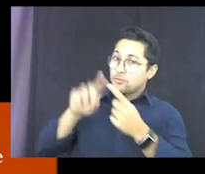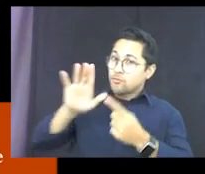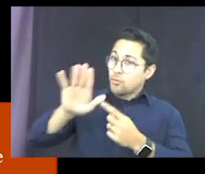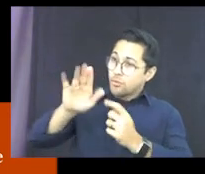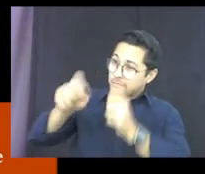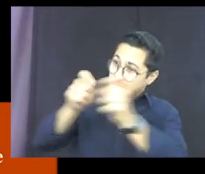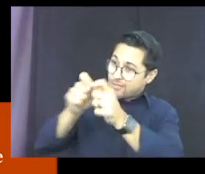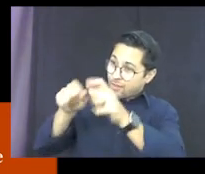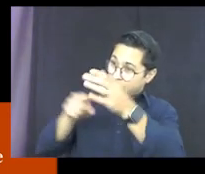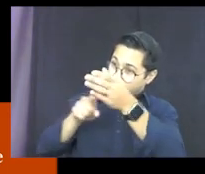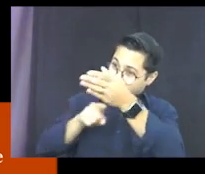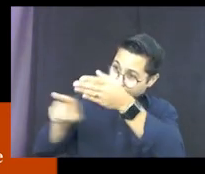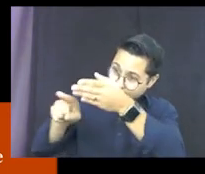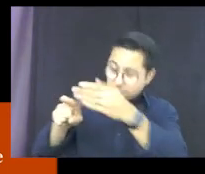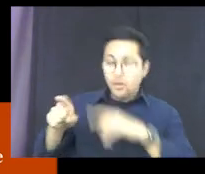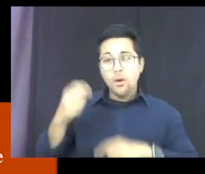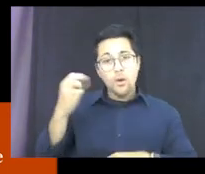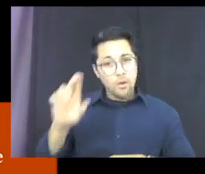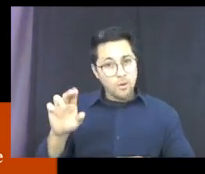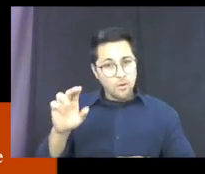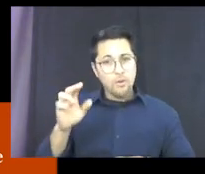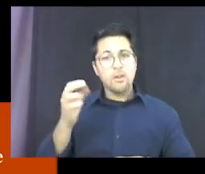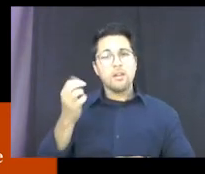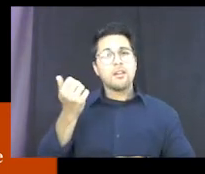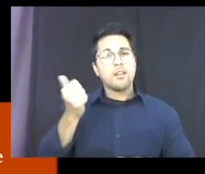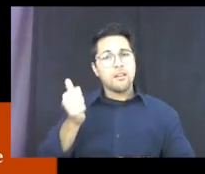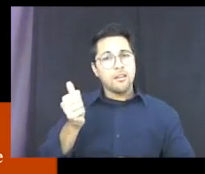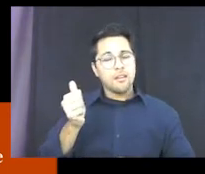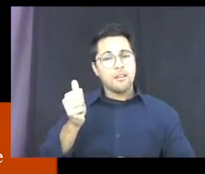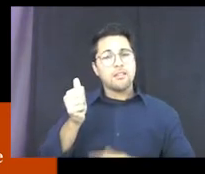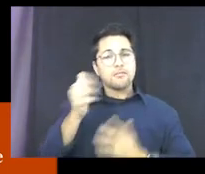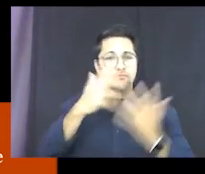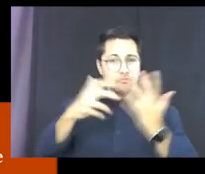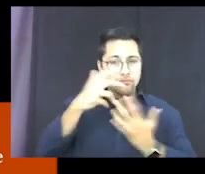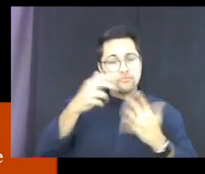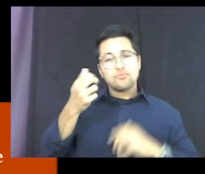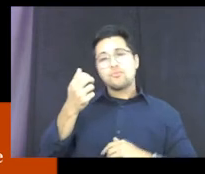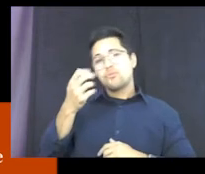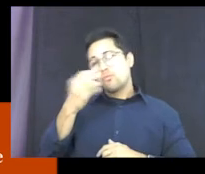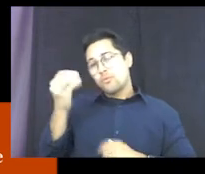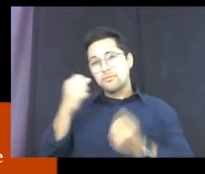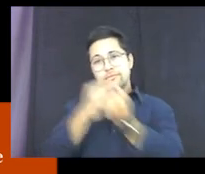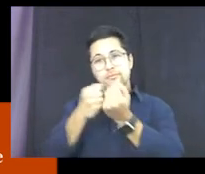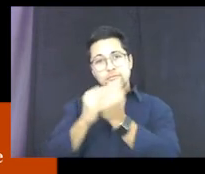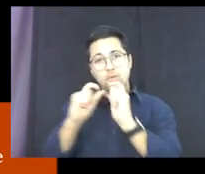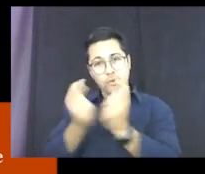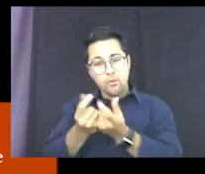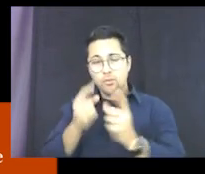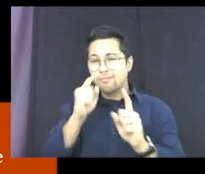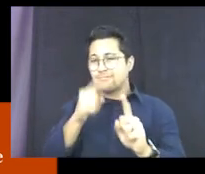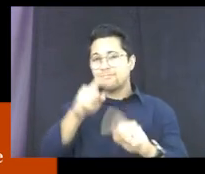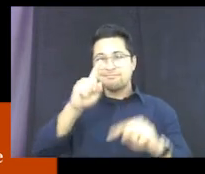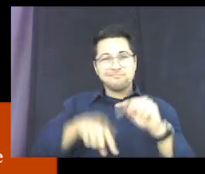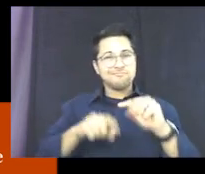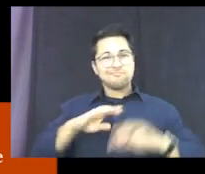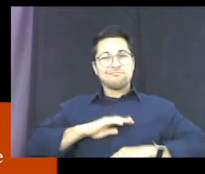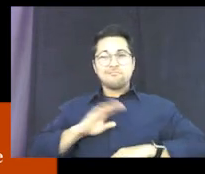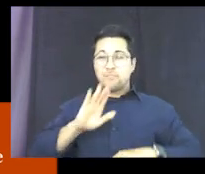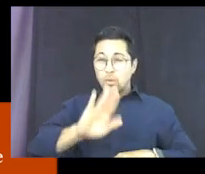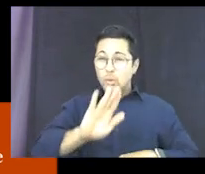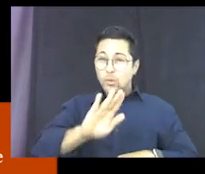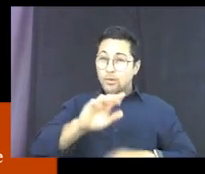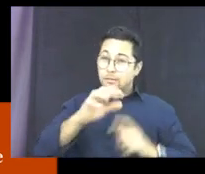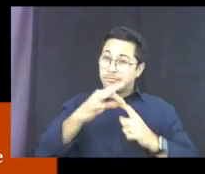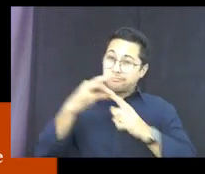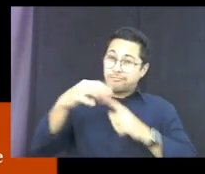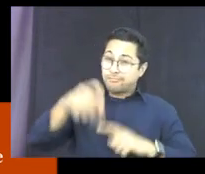subtype, or a social and/or support group is unable to meet your unique autistic